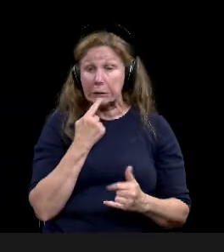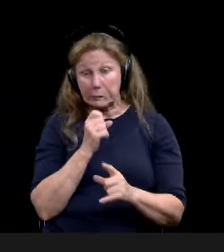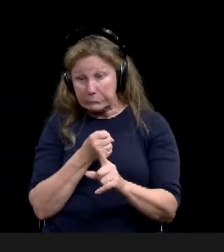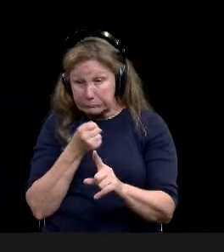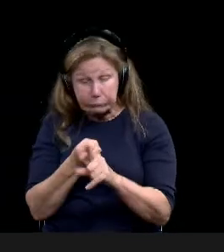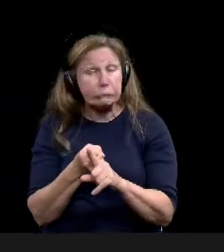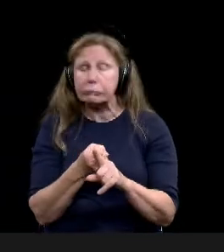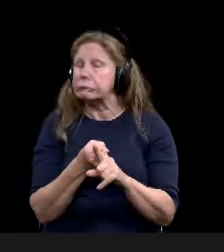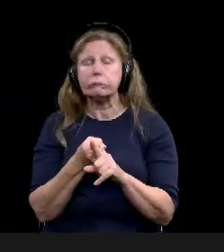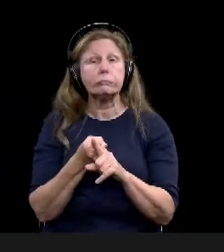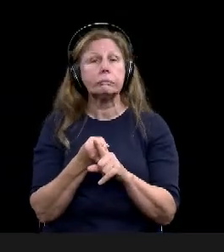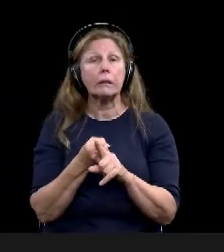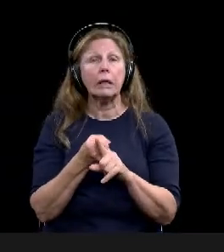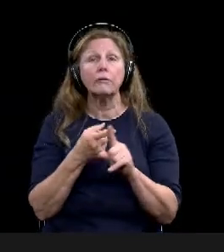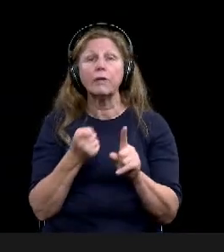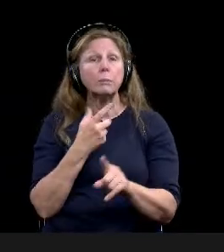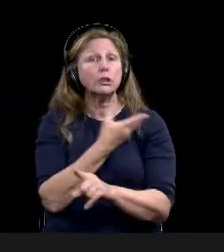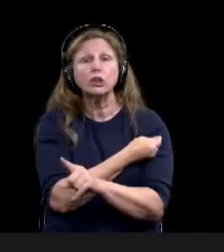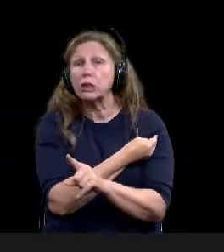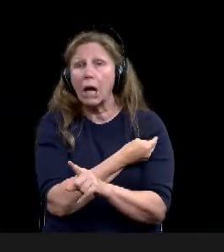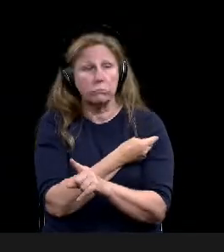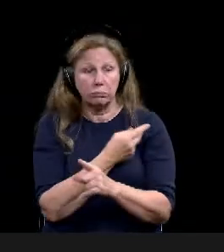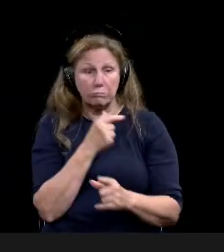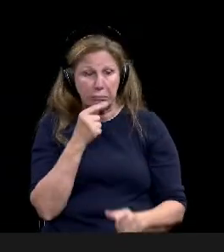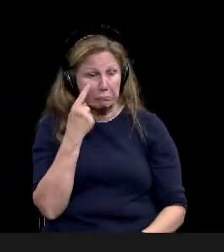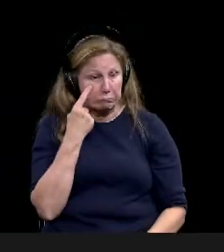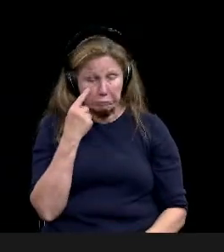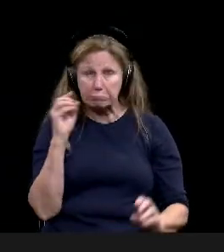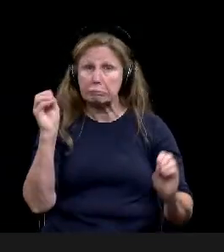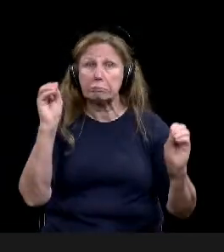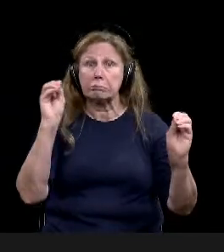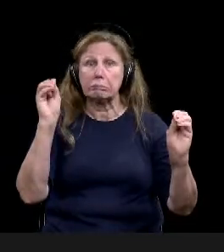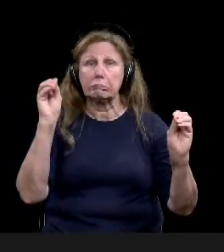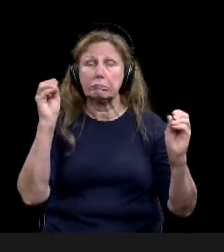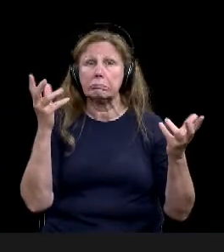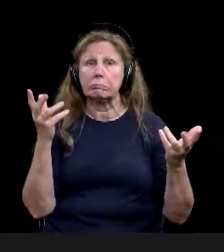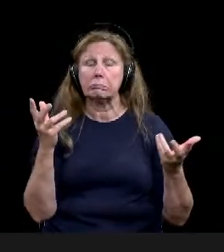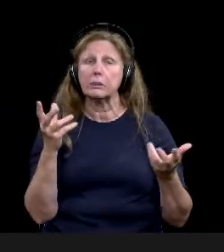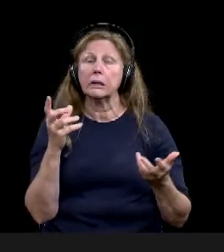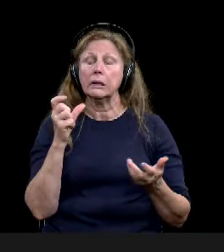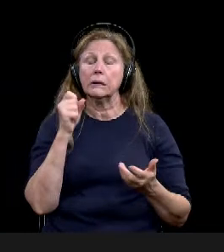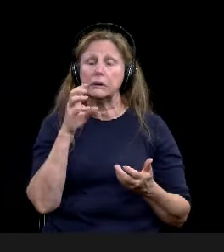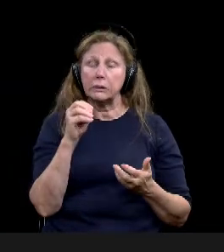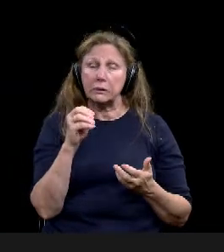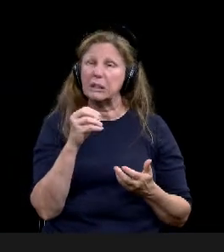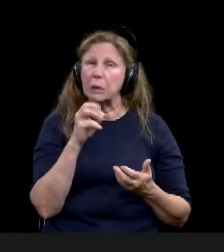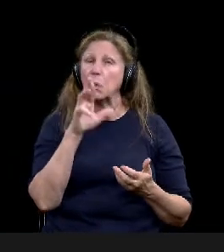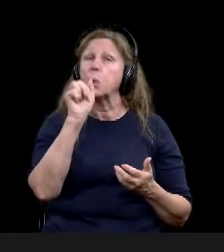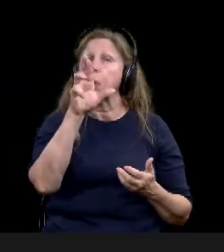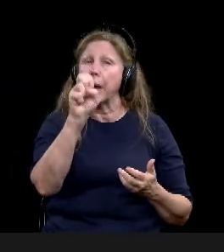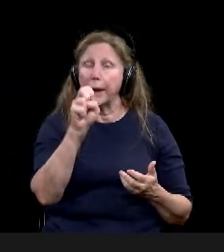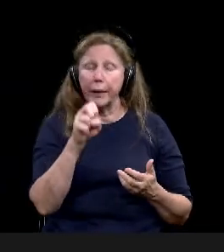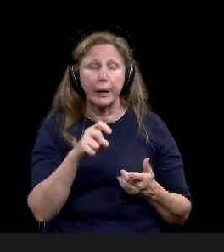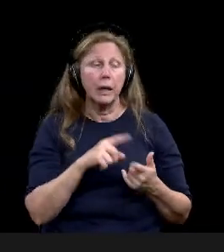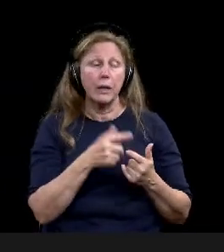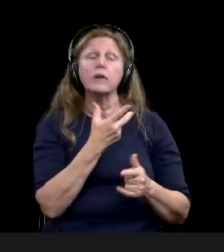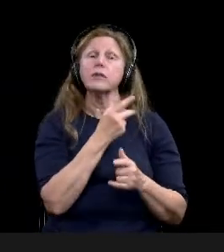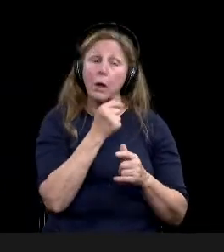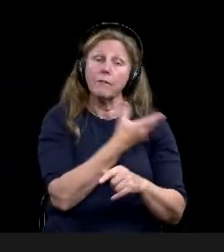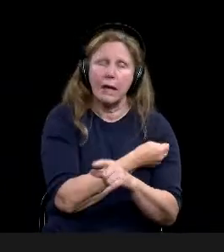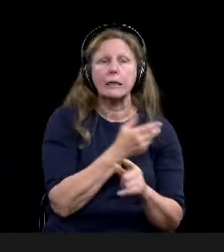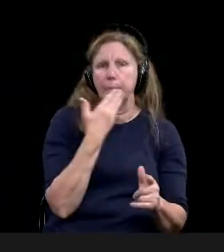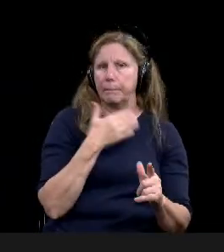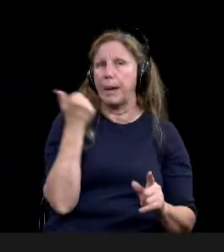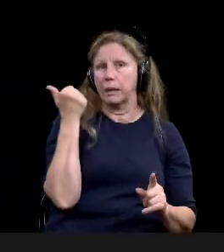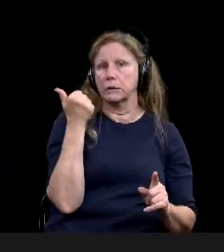vaccine is our way forward. It's our pathway out of this pandemic. And so kind of in that same